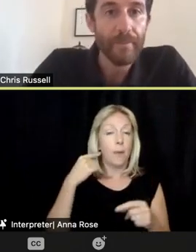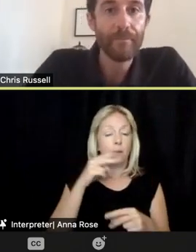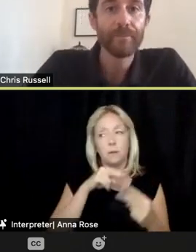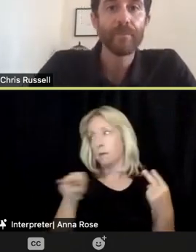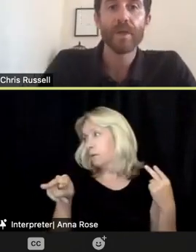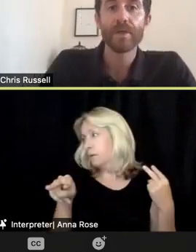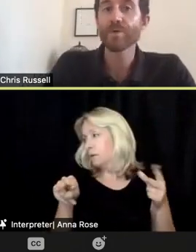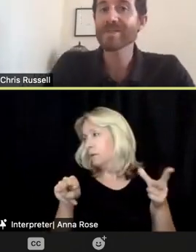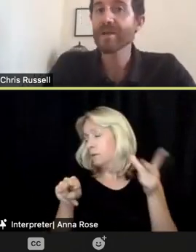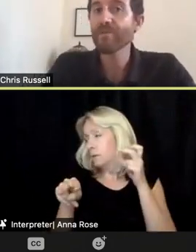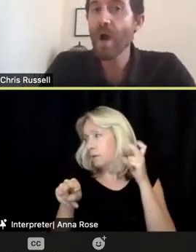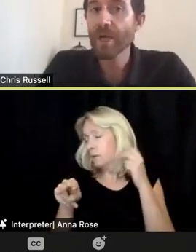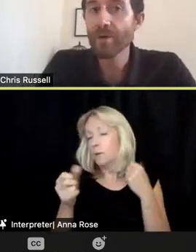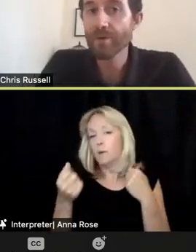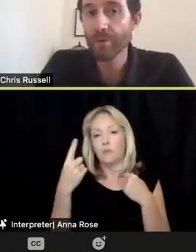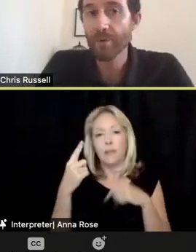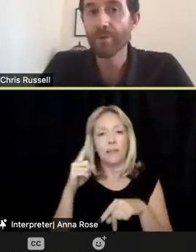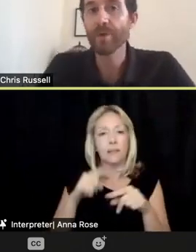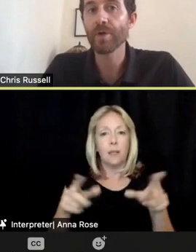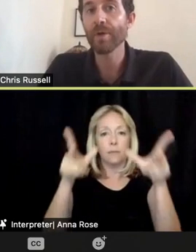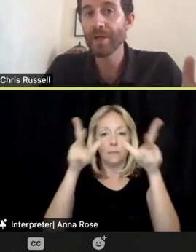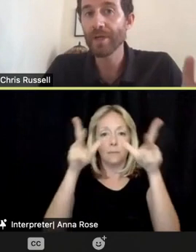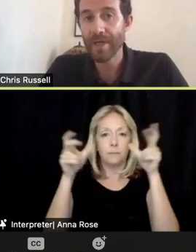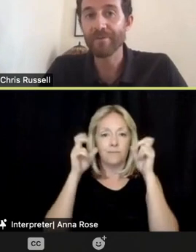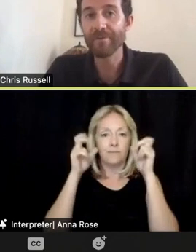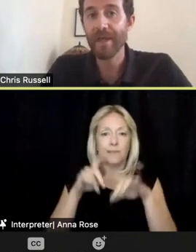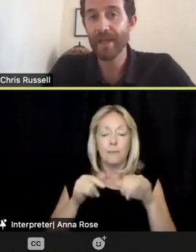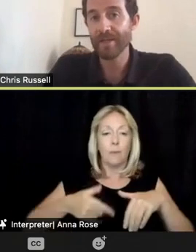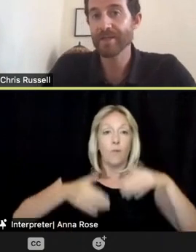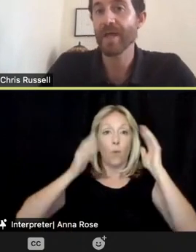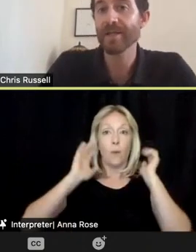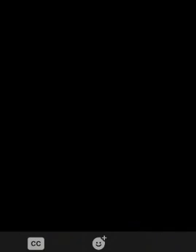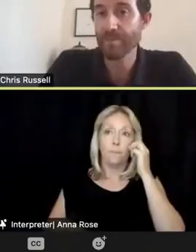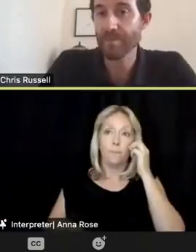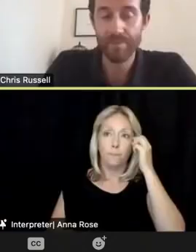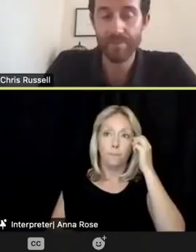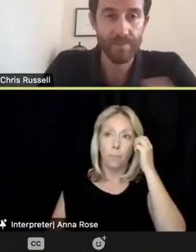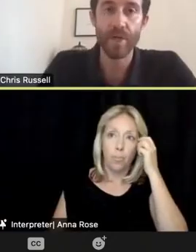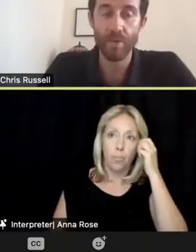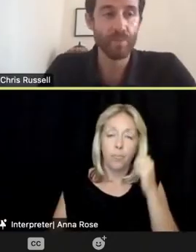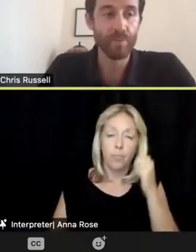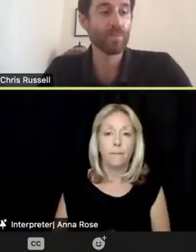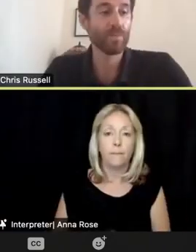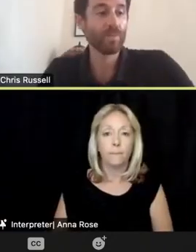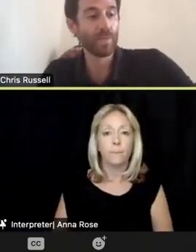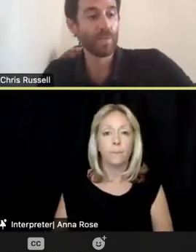So, all right. So instead of walking you through, each and every phase and its,